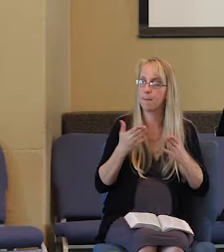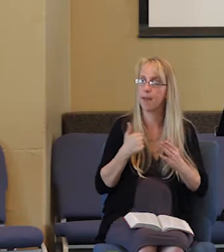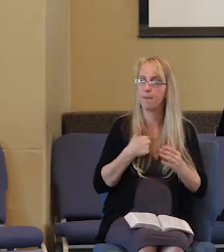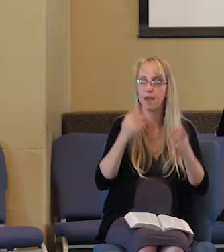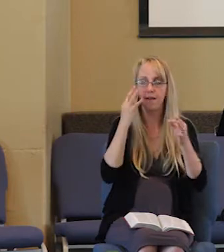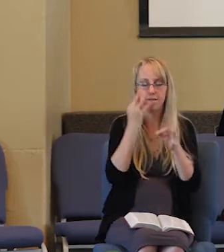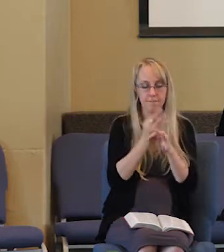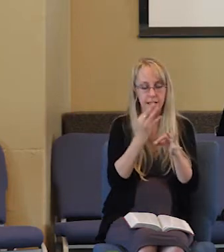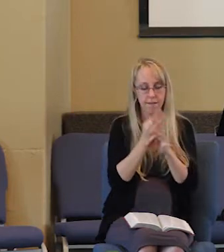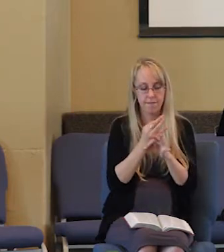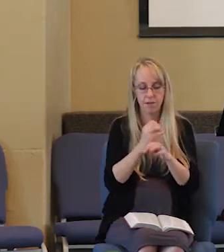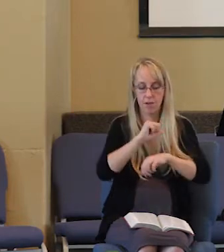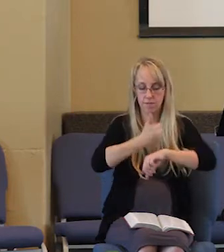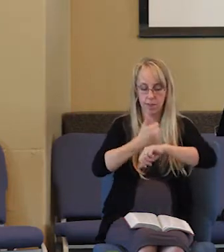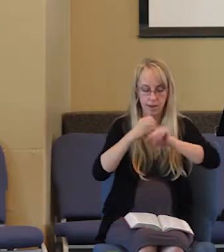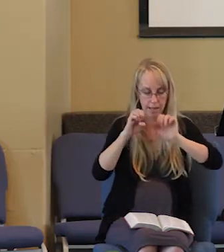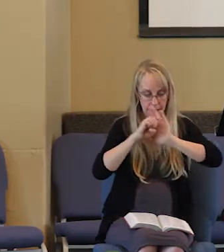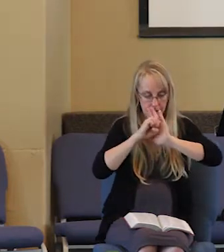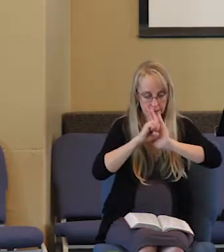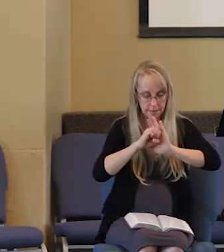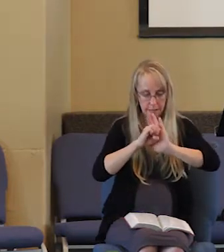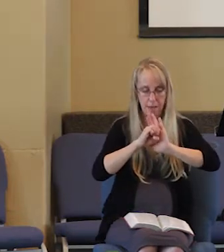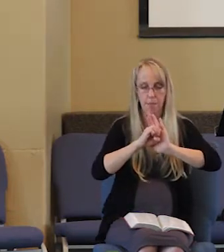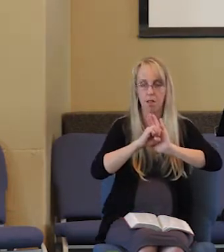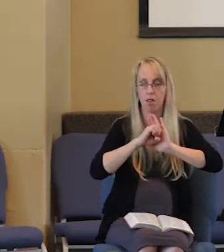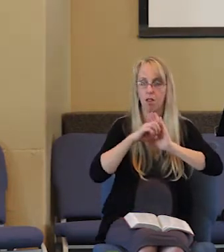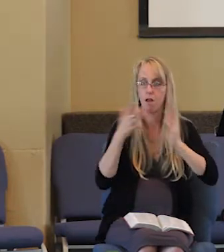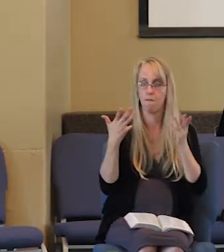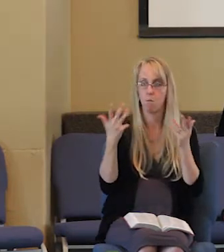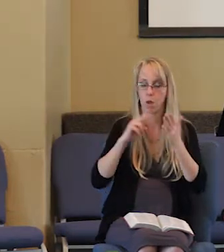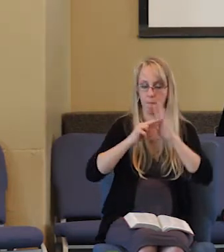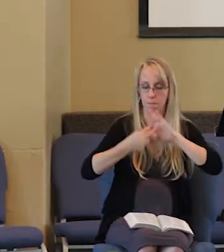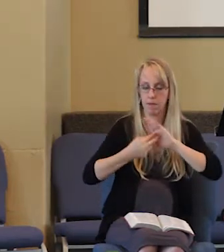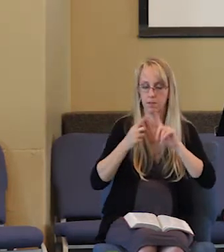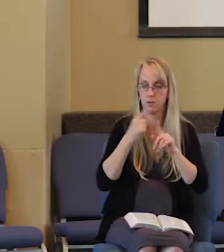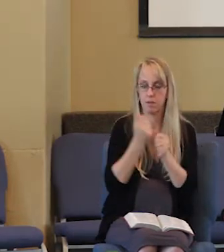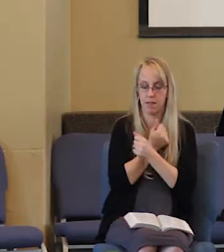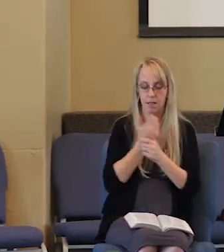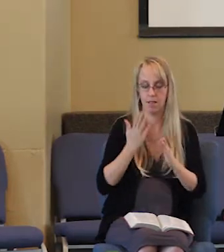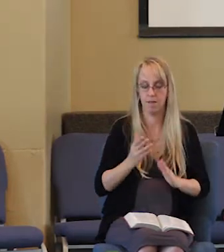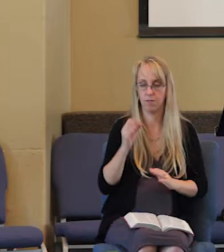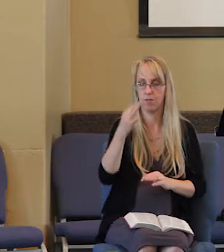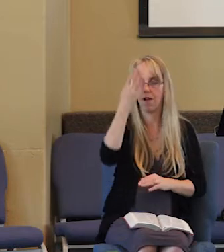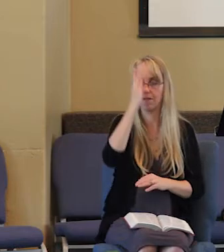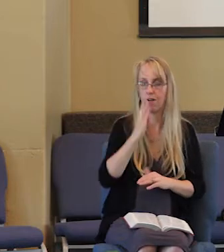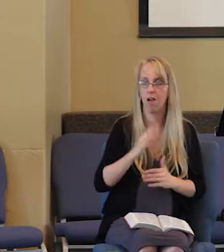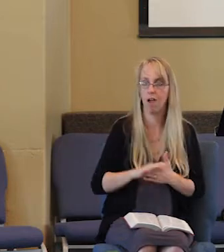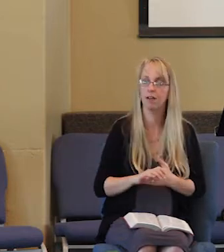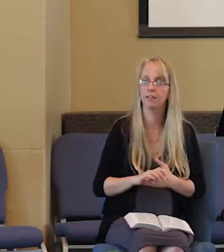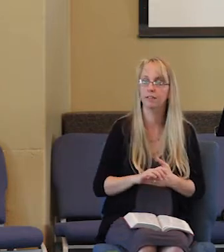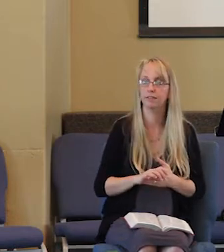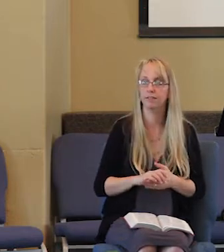setting an example of what it means to be a lover of God.